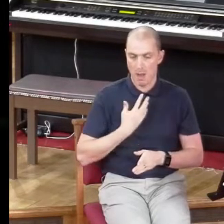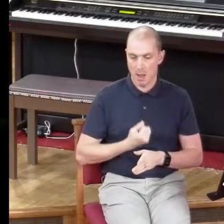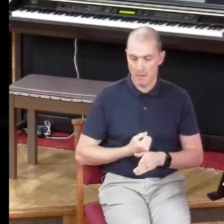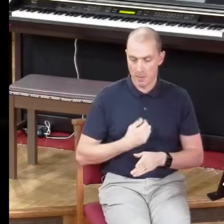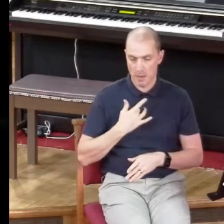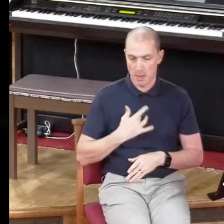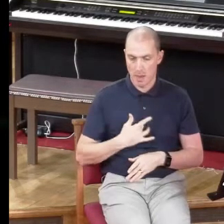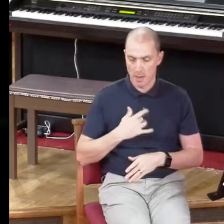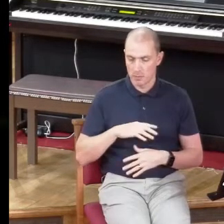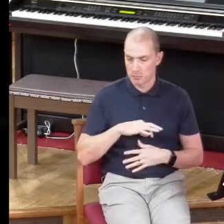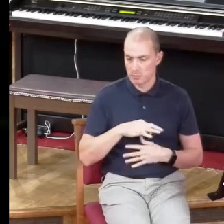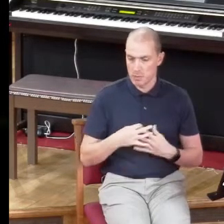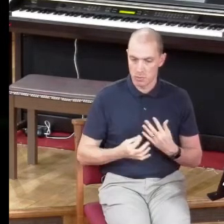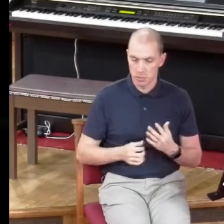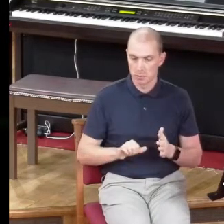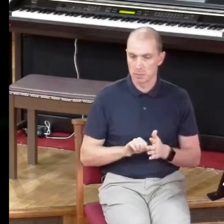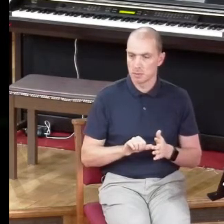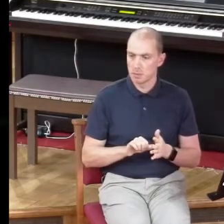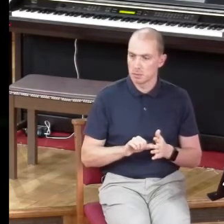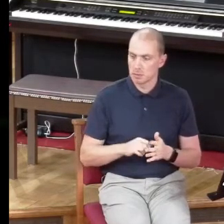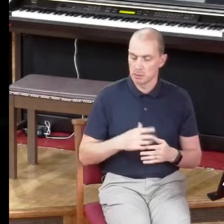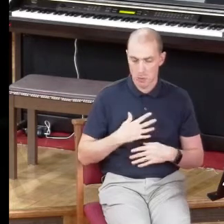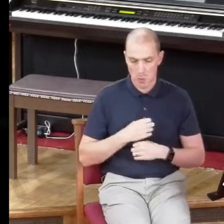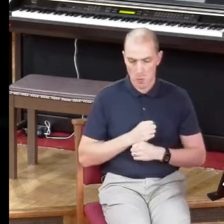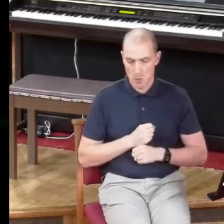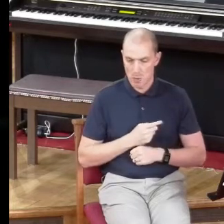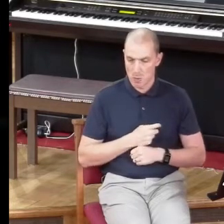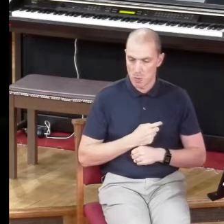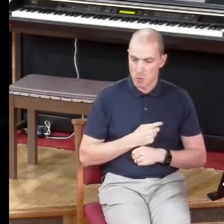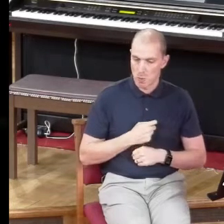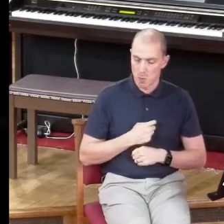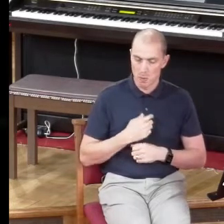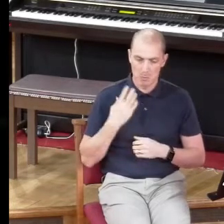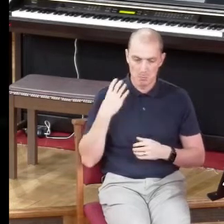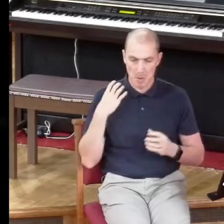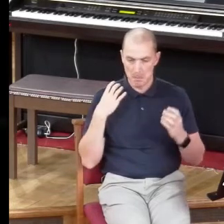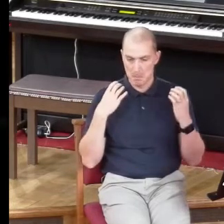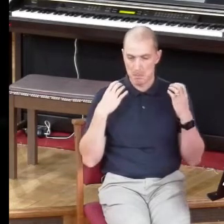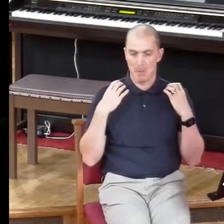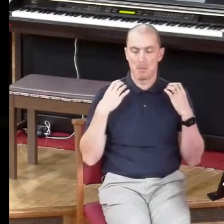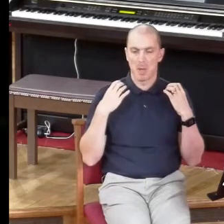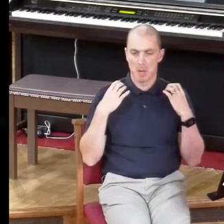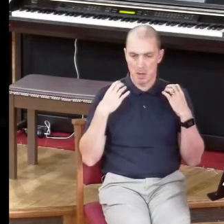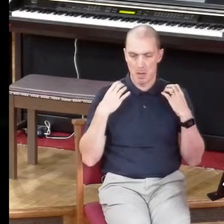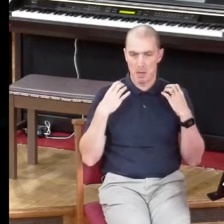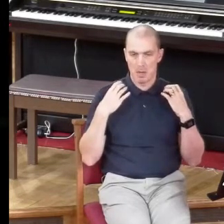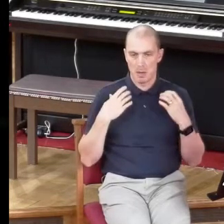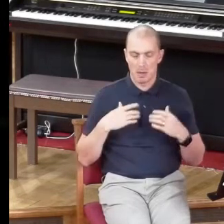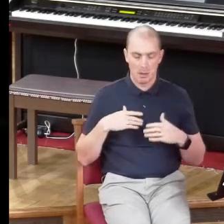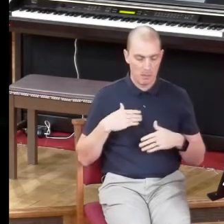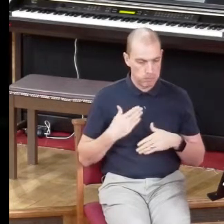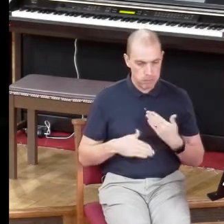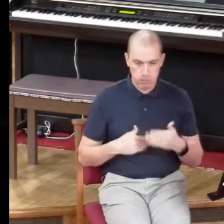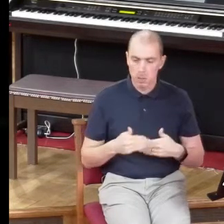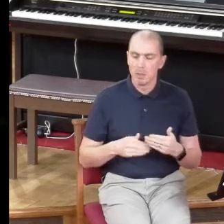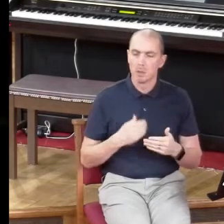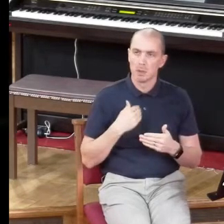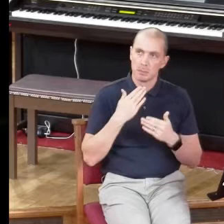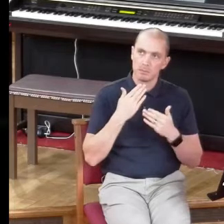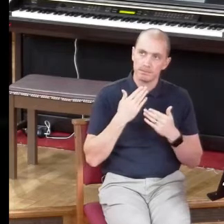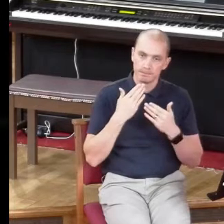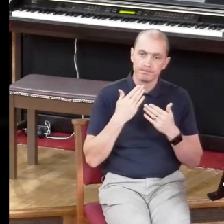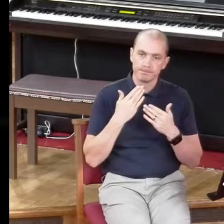all our anxieties, all the burdens that we bear, Lord, as you know all these things about us, we ask that you